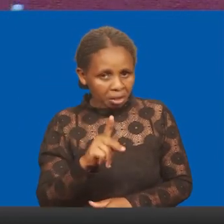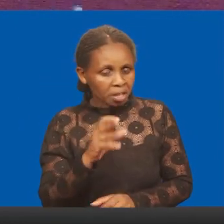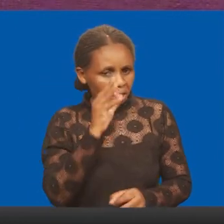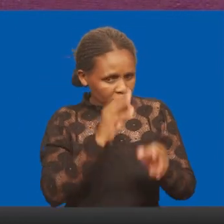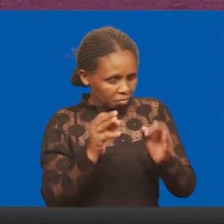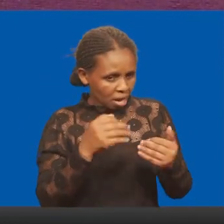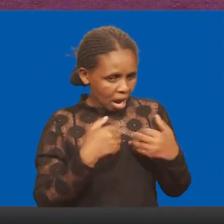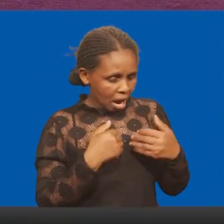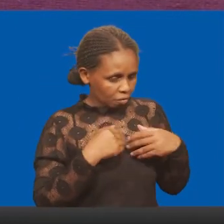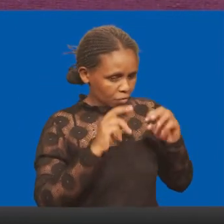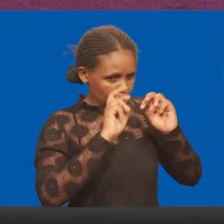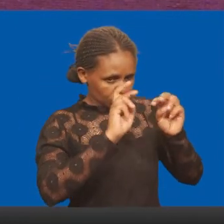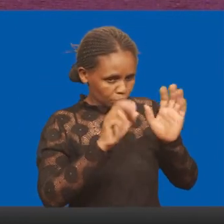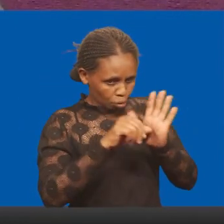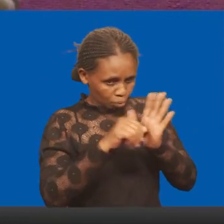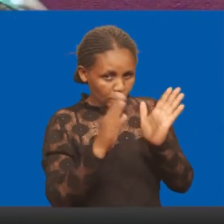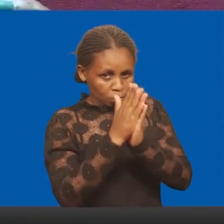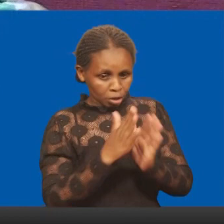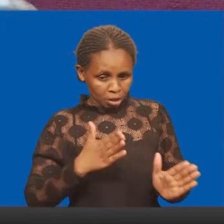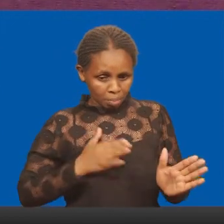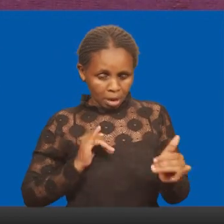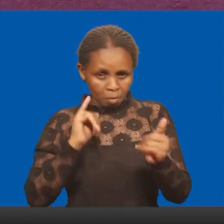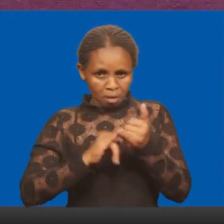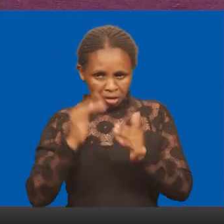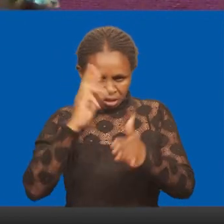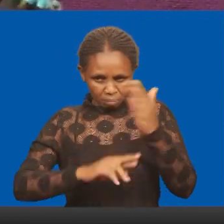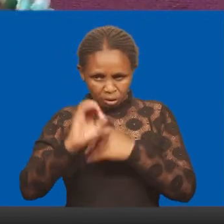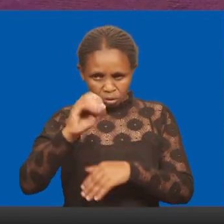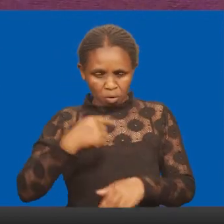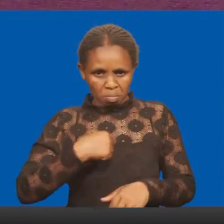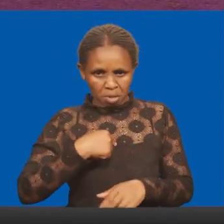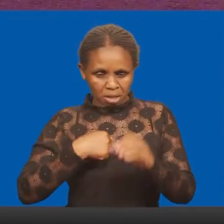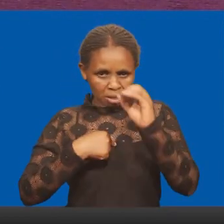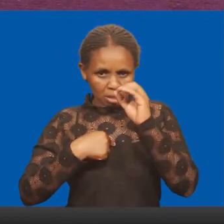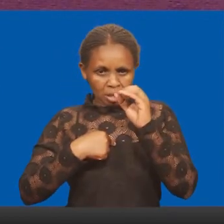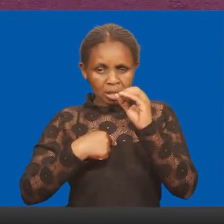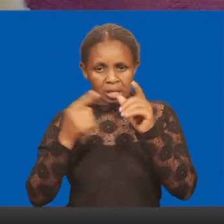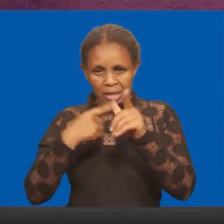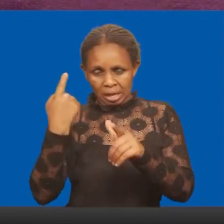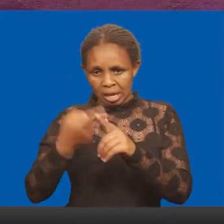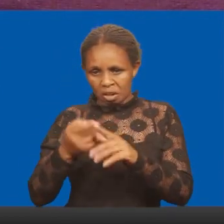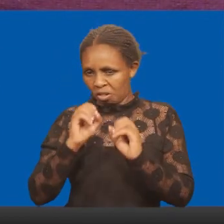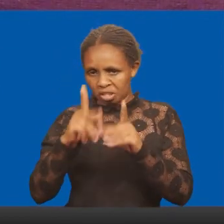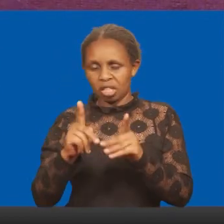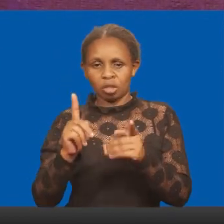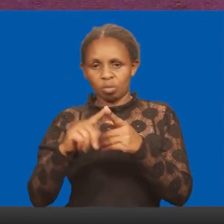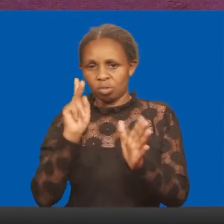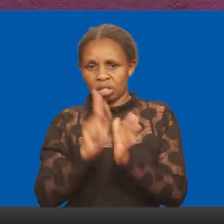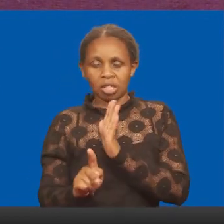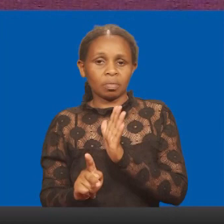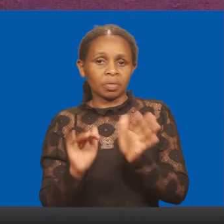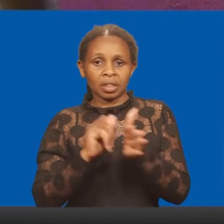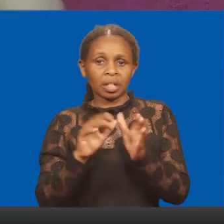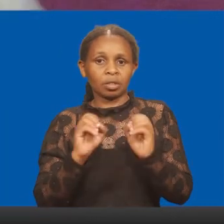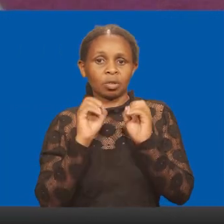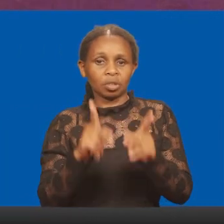okay. So mimi if I have issues with my wife and she disrespects me, it's okay to kill her if she has disrespected me." That is